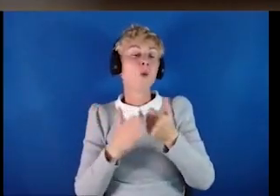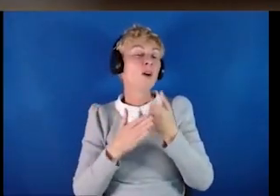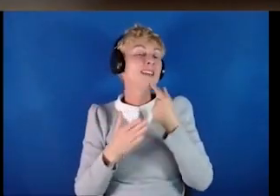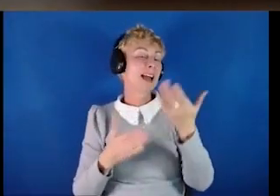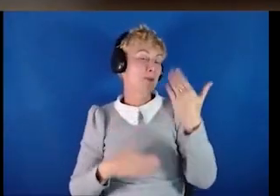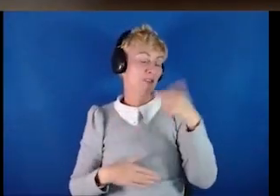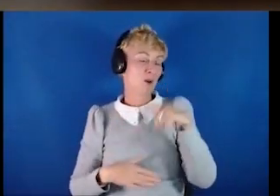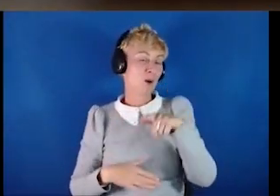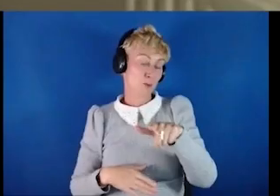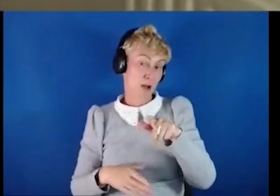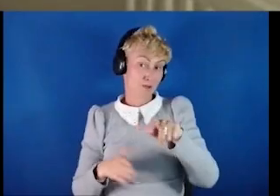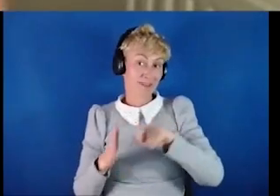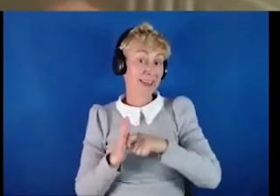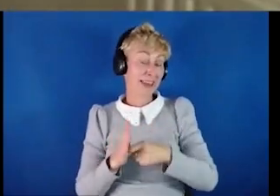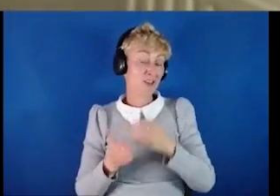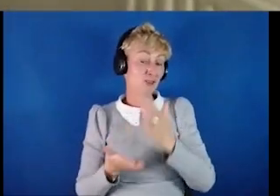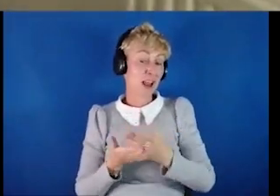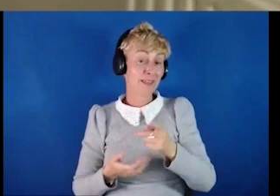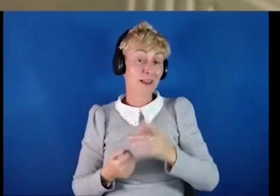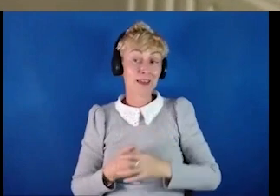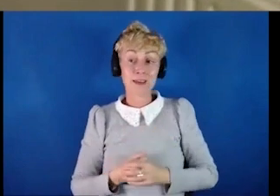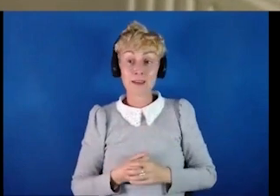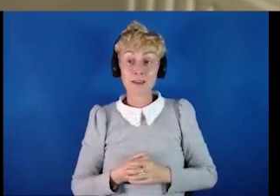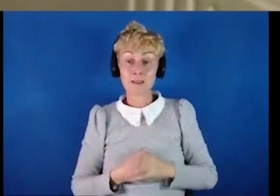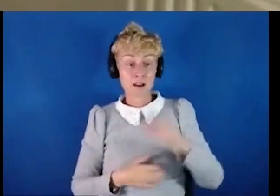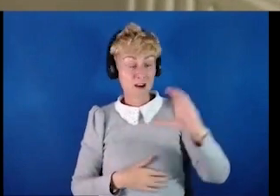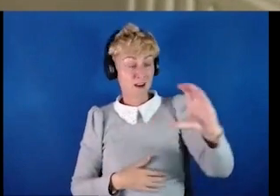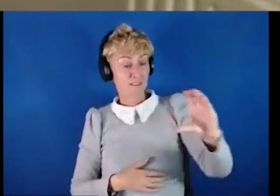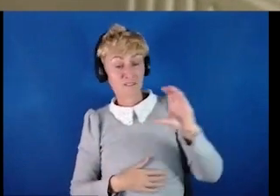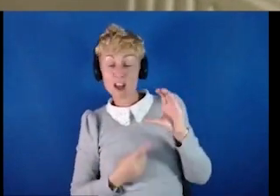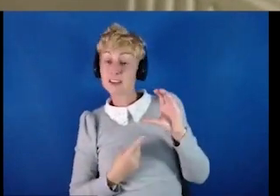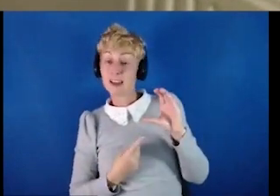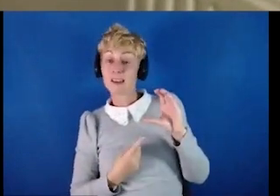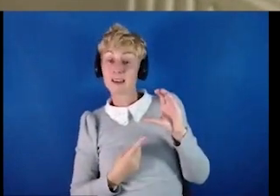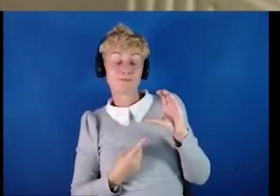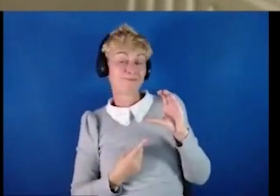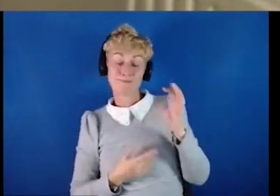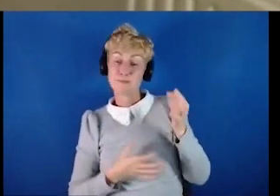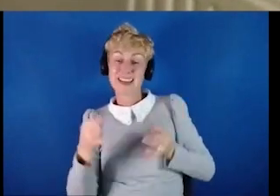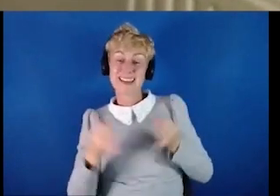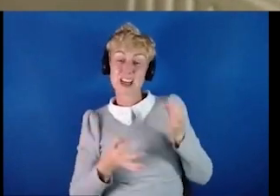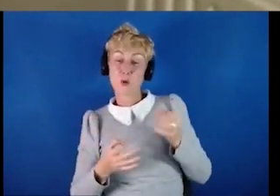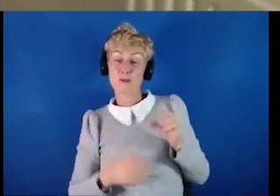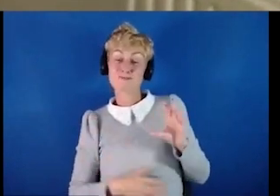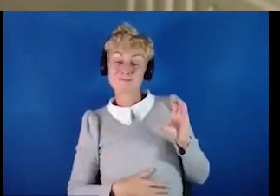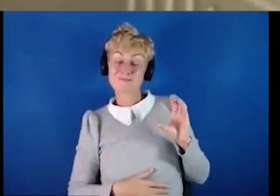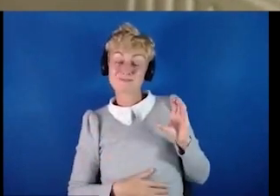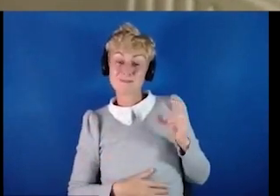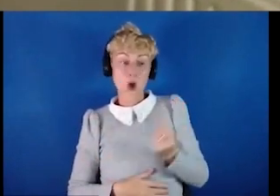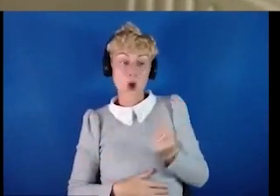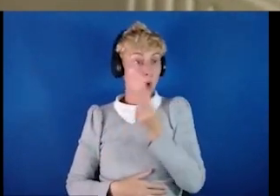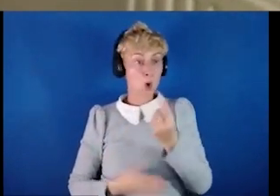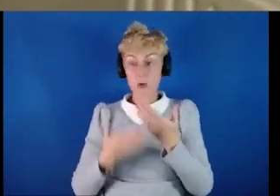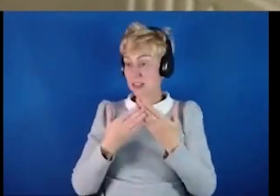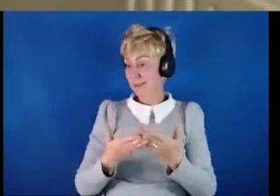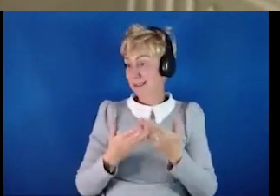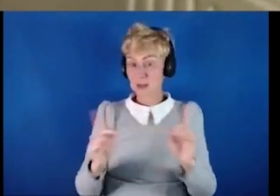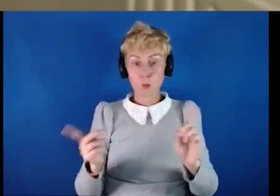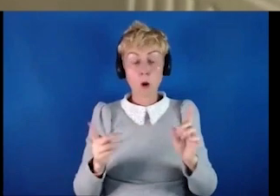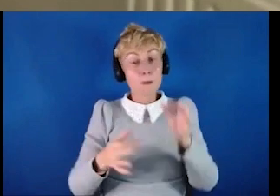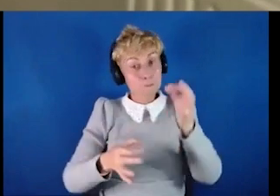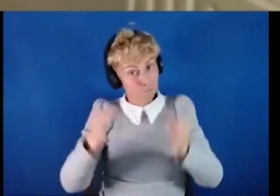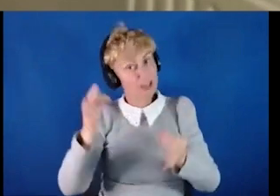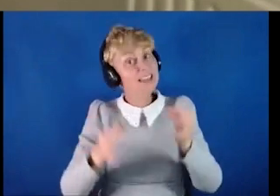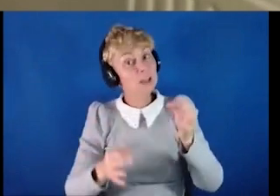that's really, really important, because funding is an ideological thing. It is a political thing. Who studies what is a political thing. We know a